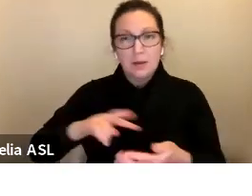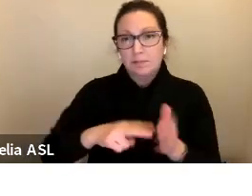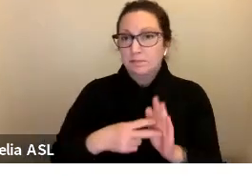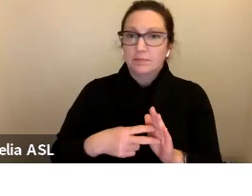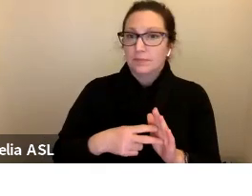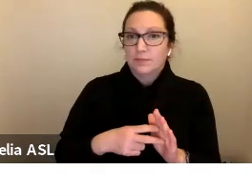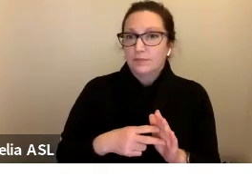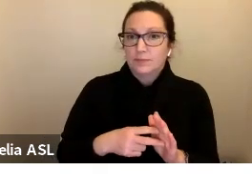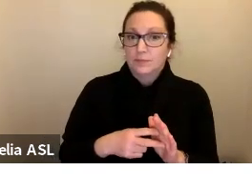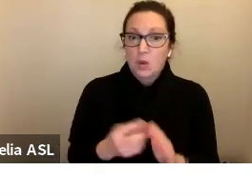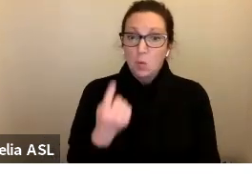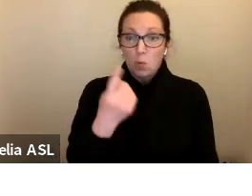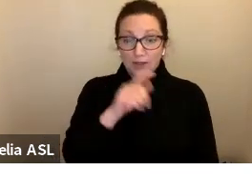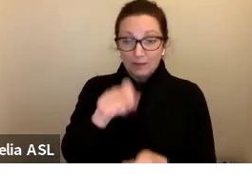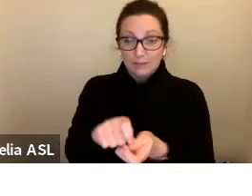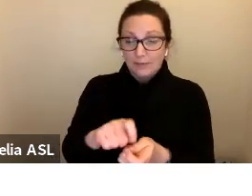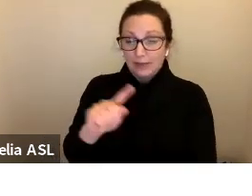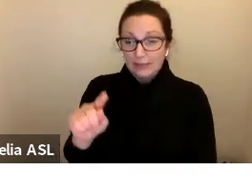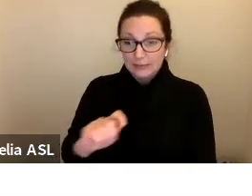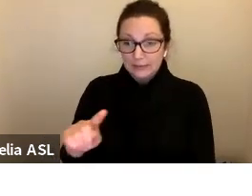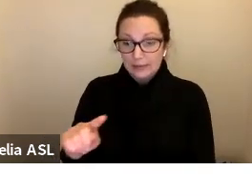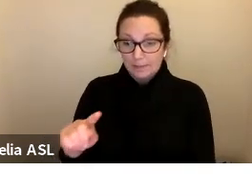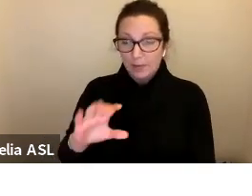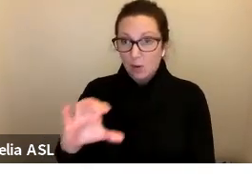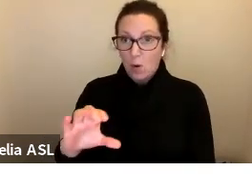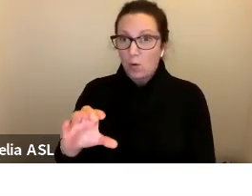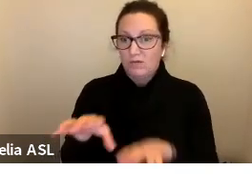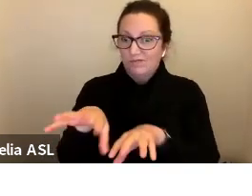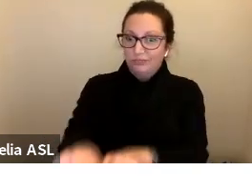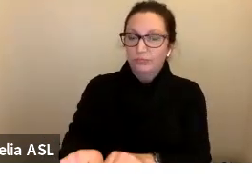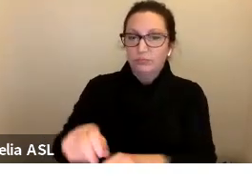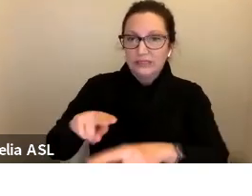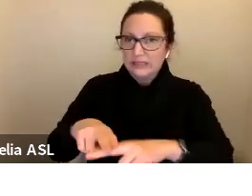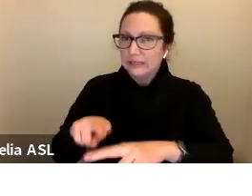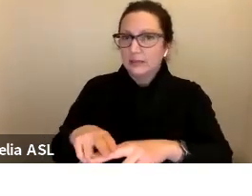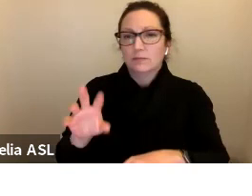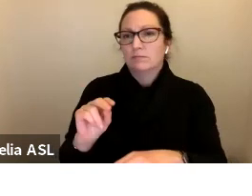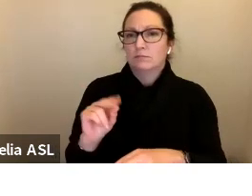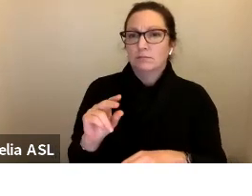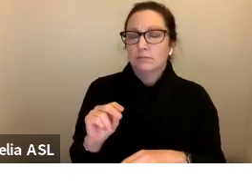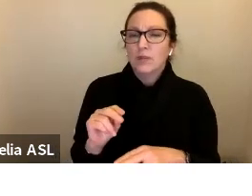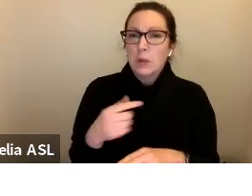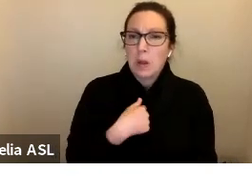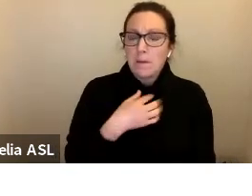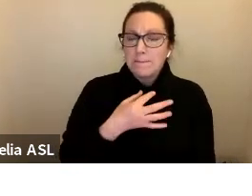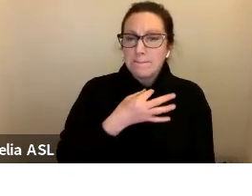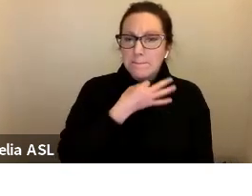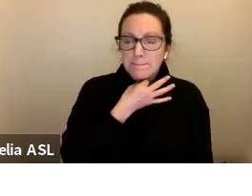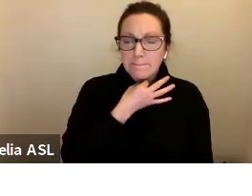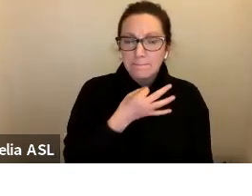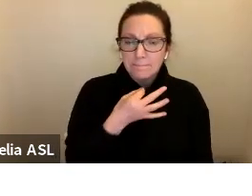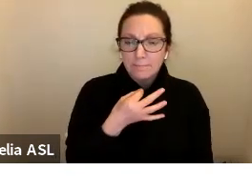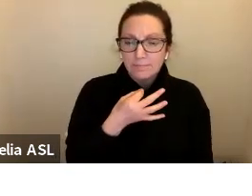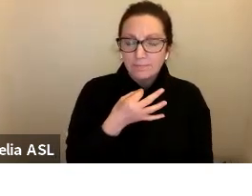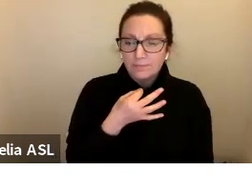having access to the full swath of seats before other zip codes do. So it would be interesting to